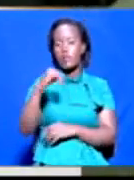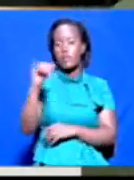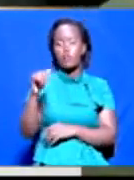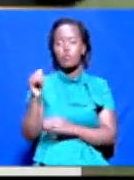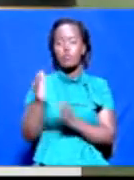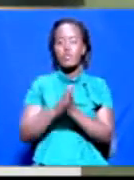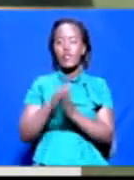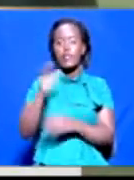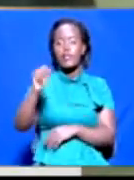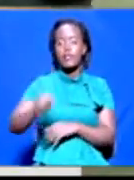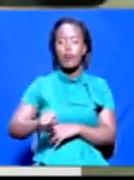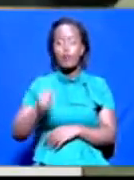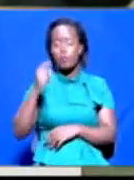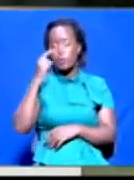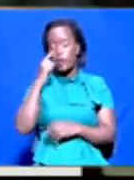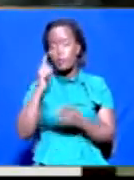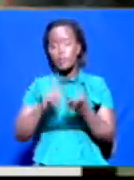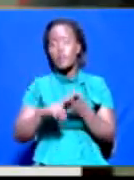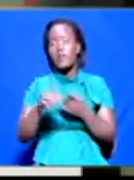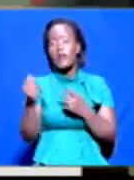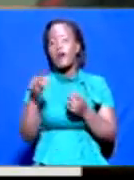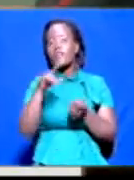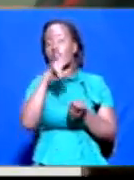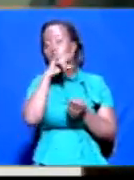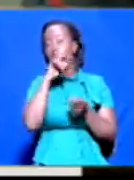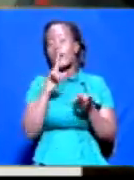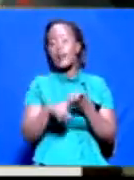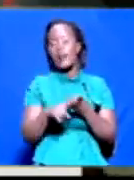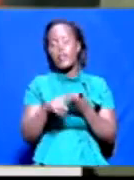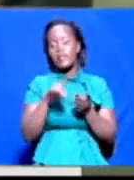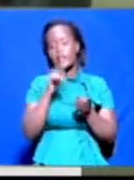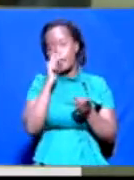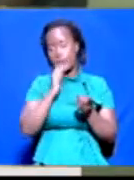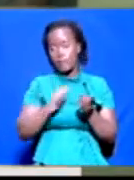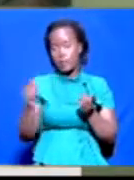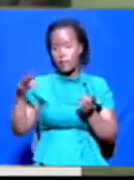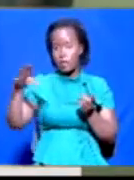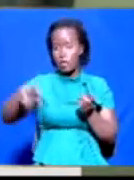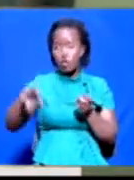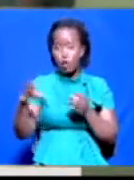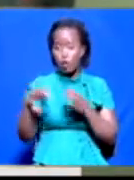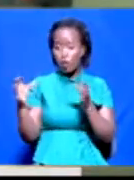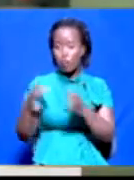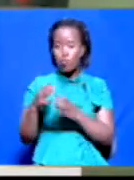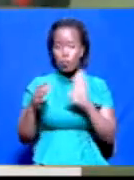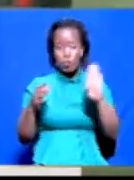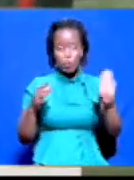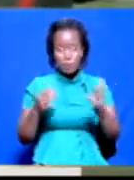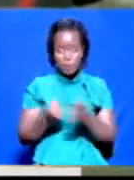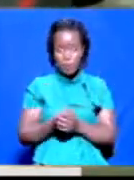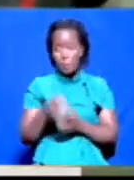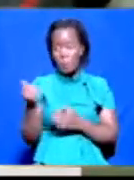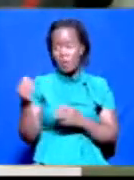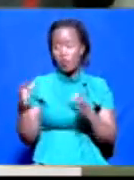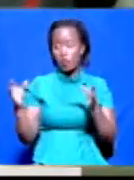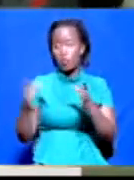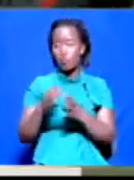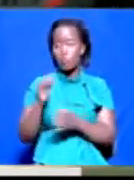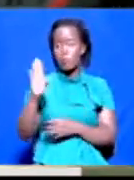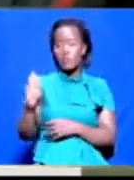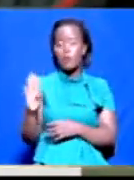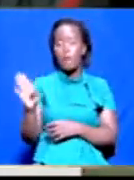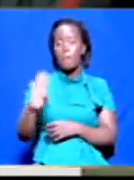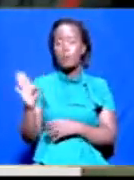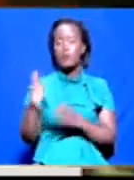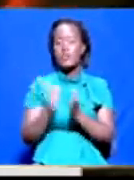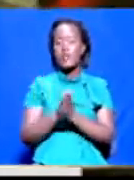A has Uganda, Tanzania and the Democratic Republic of Congo, while Group B brings together host Ethiopia, Burundi and Eritrea.